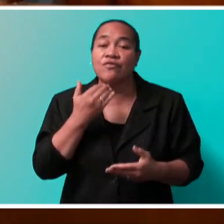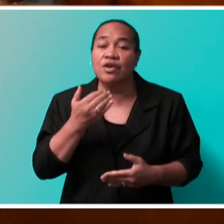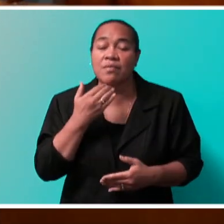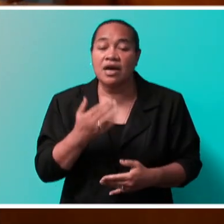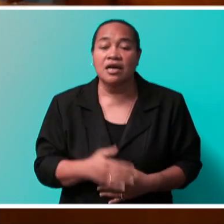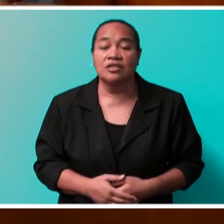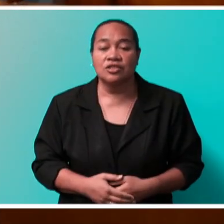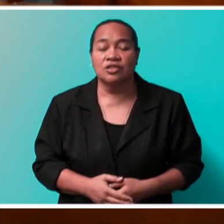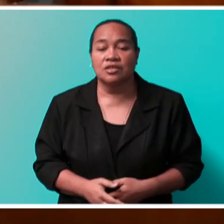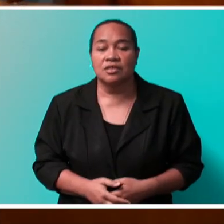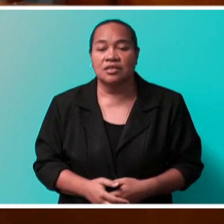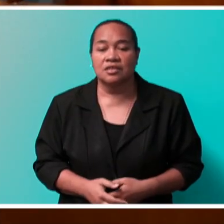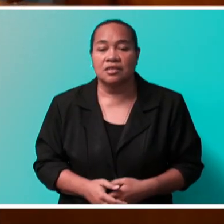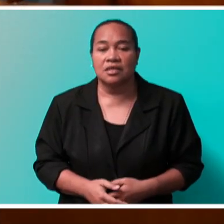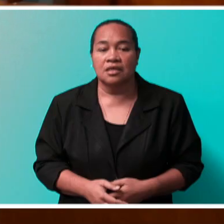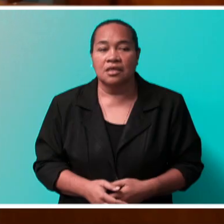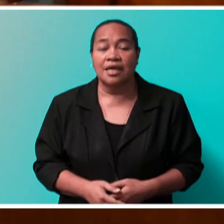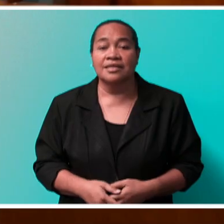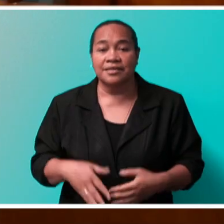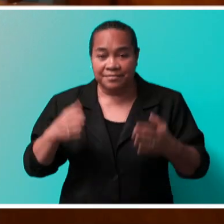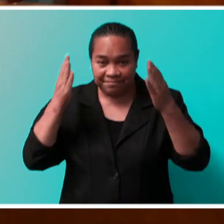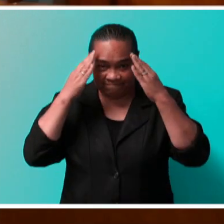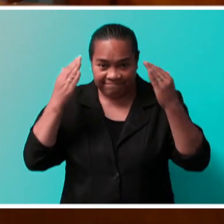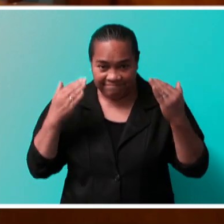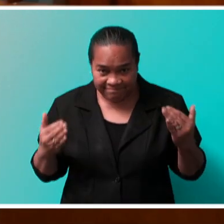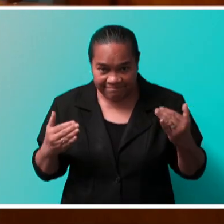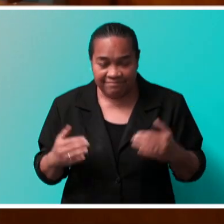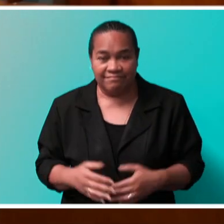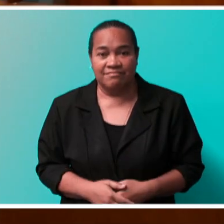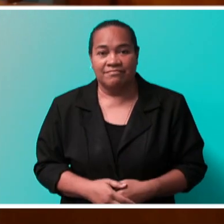Honorable Madam Deputy Speaker.